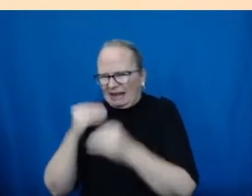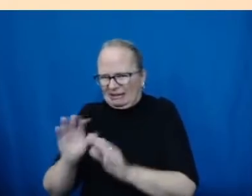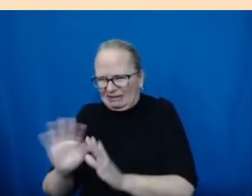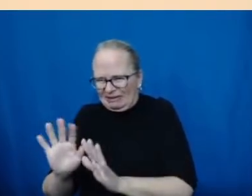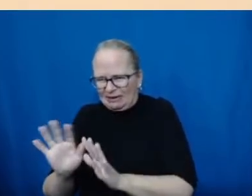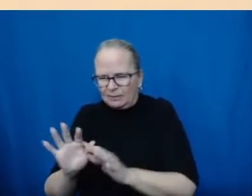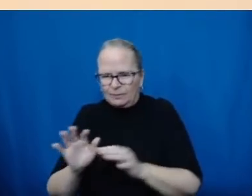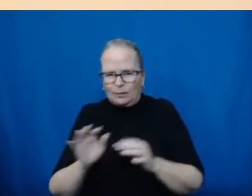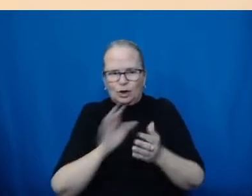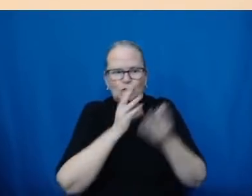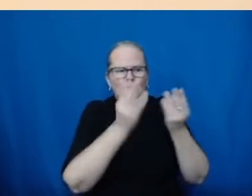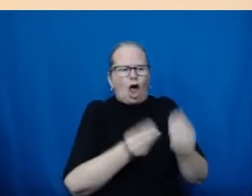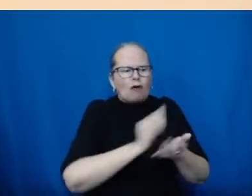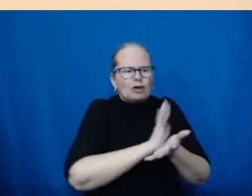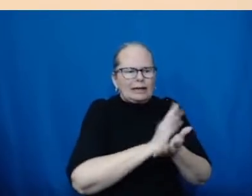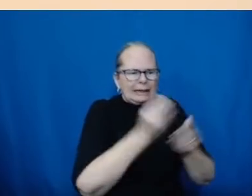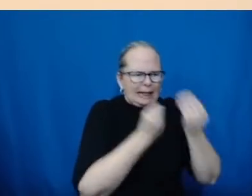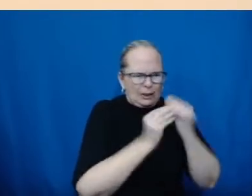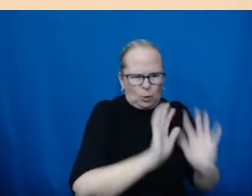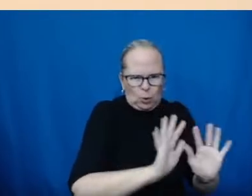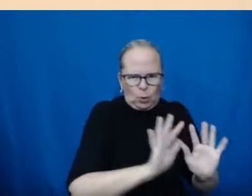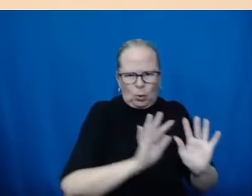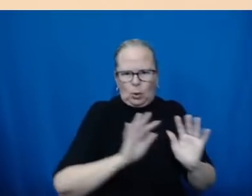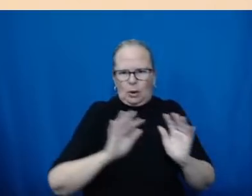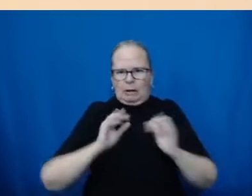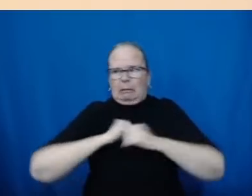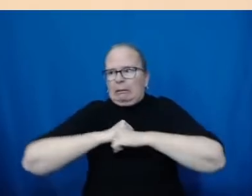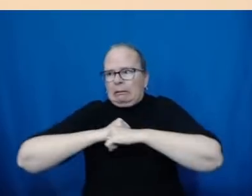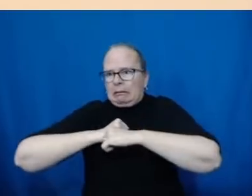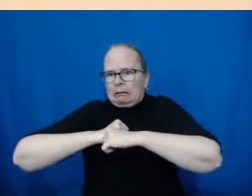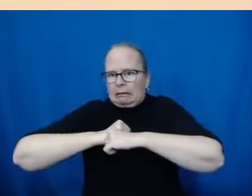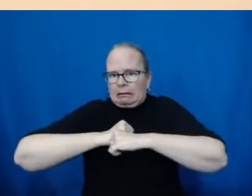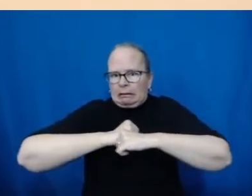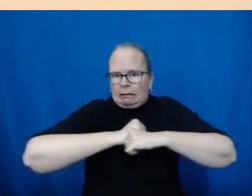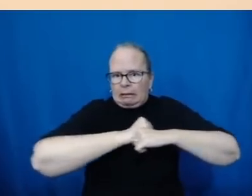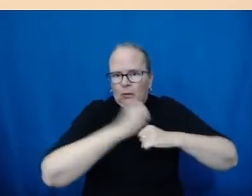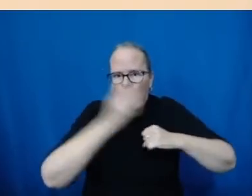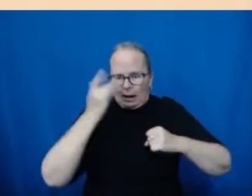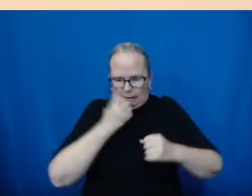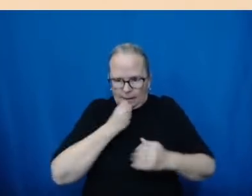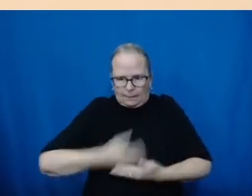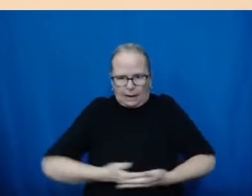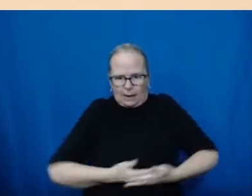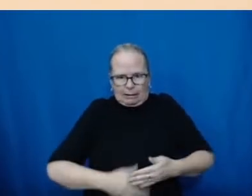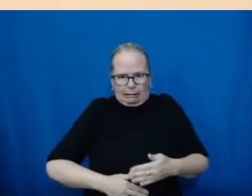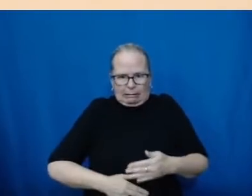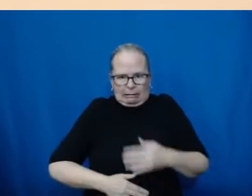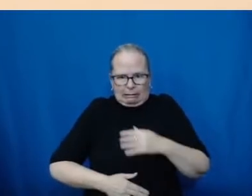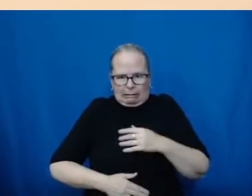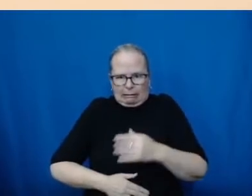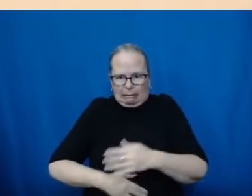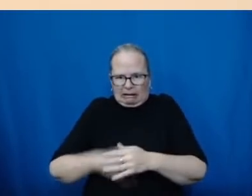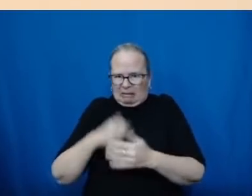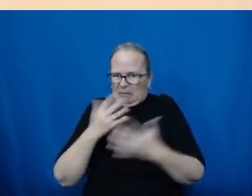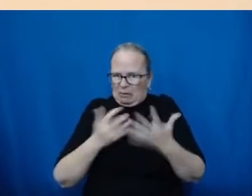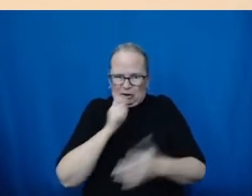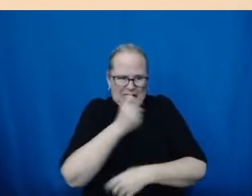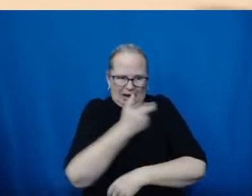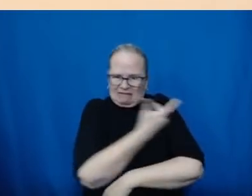to think, well, I shouldn't have a vaccine. And I think, certainly in the early stages of the pandemic